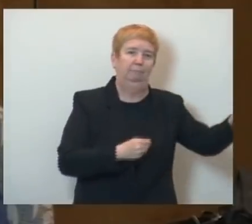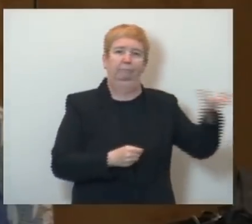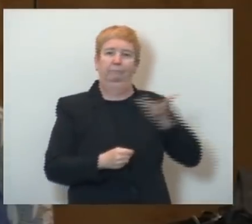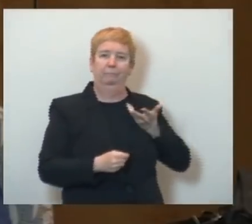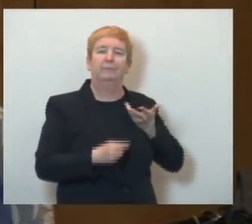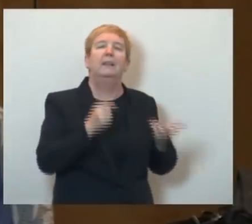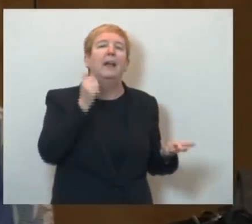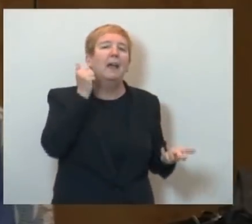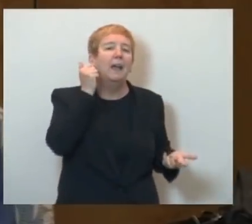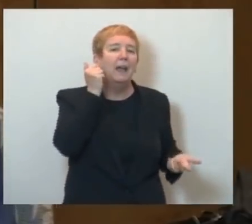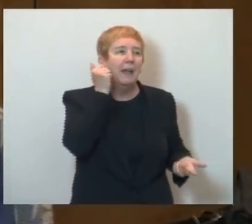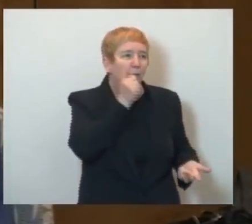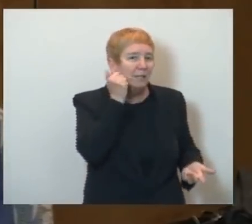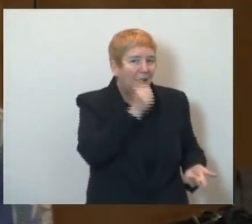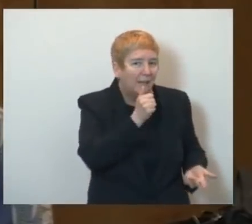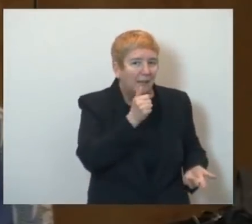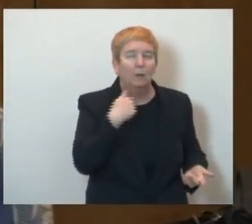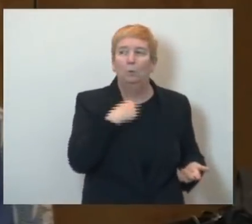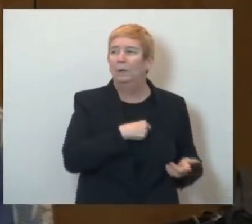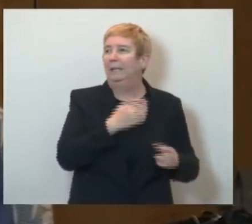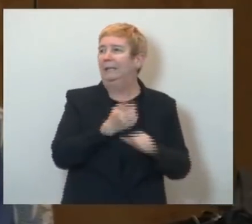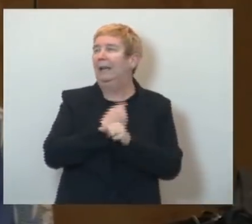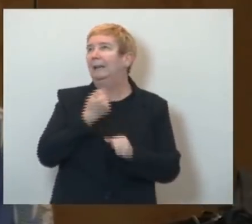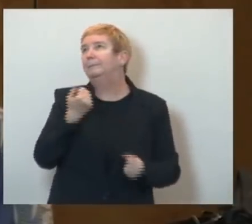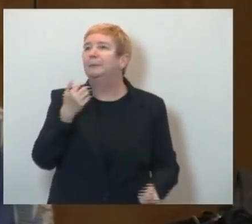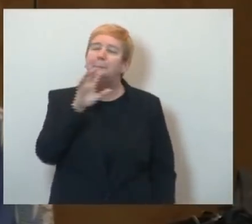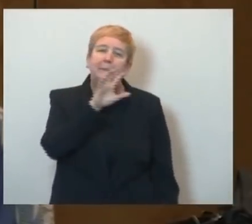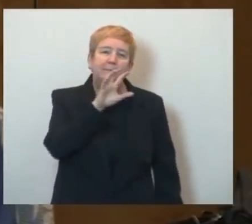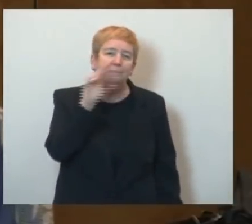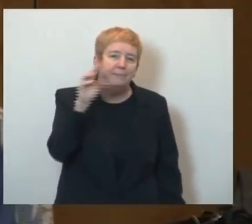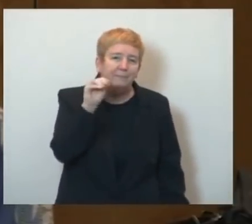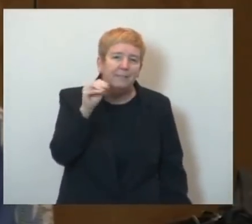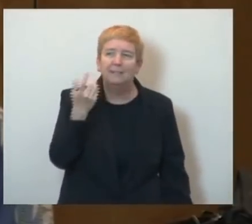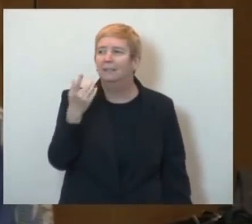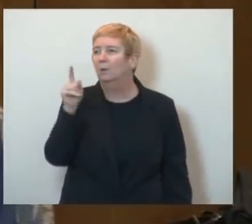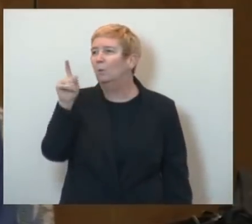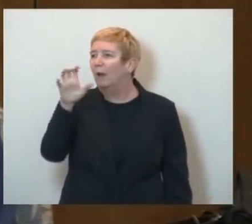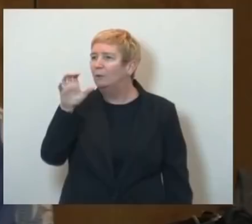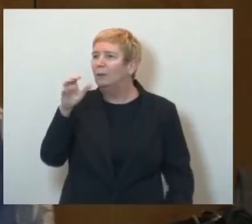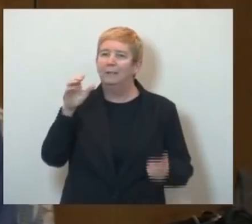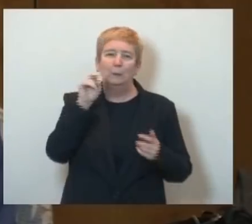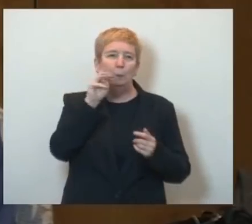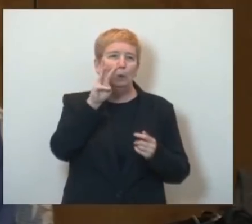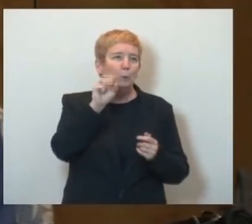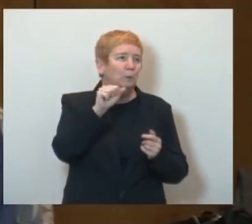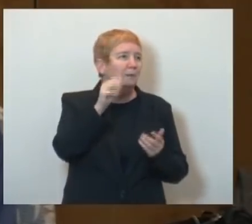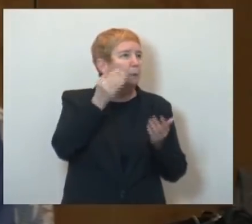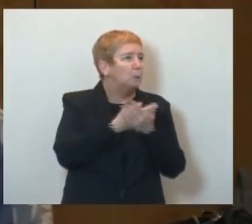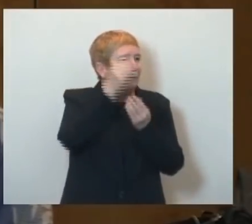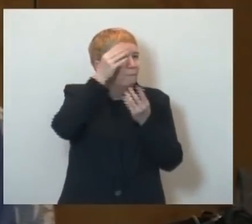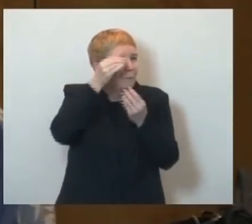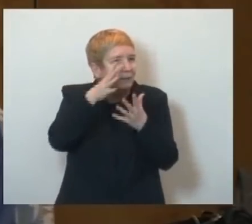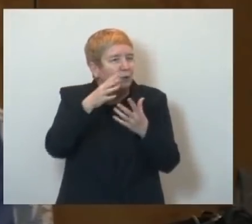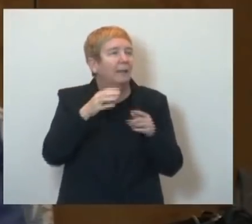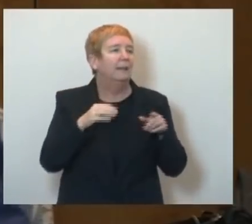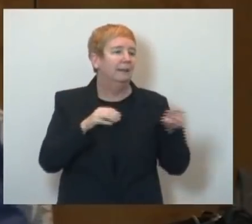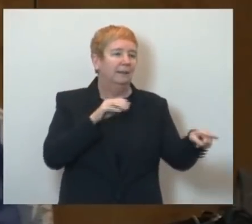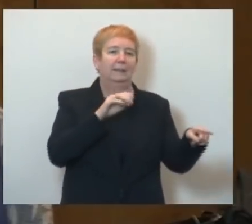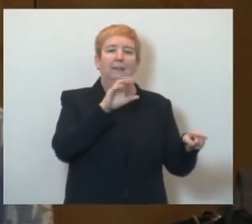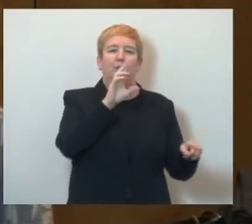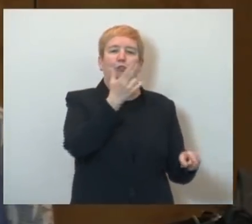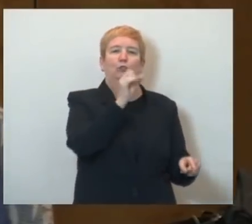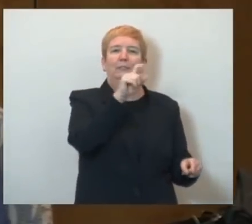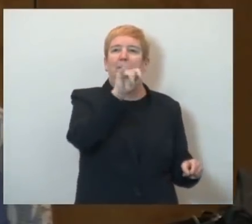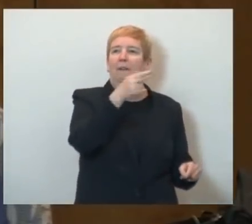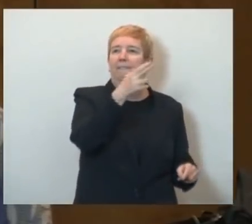approximately 50 to 100 things that have come out that day in the medical literature or in the news, or it's a wide